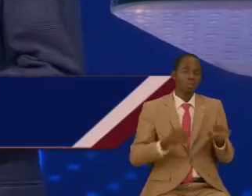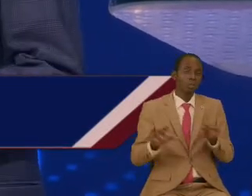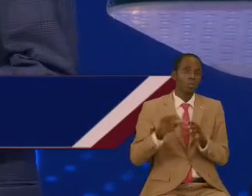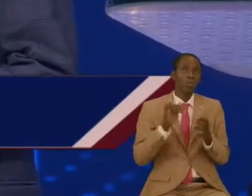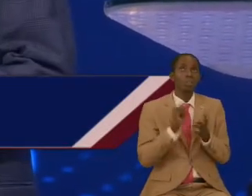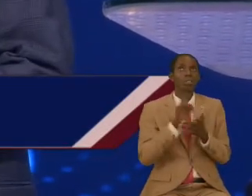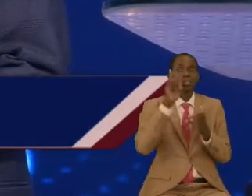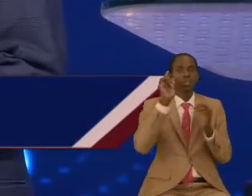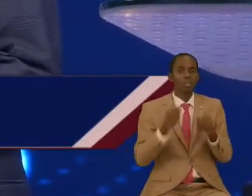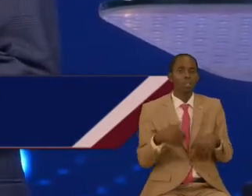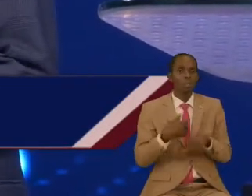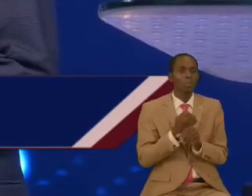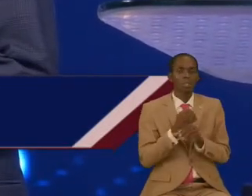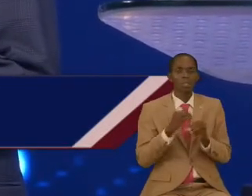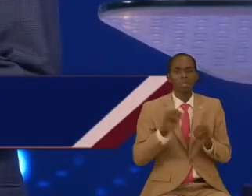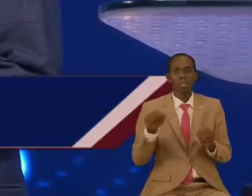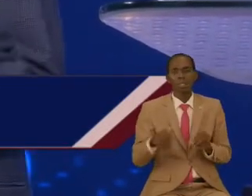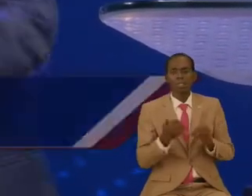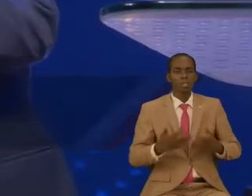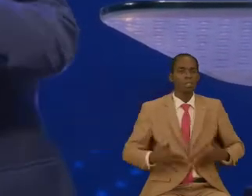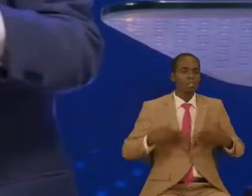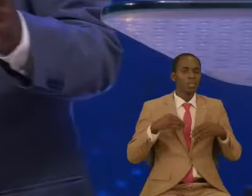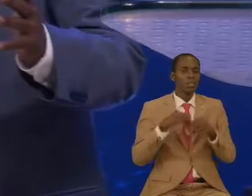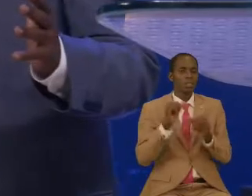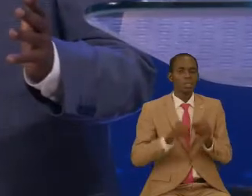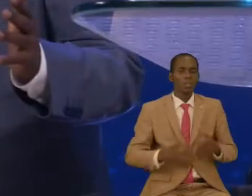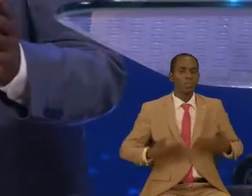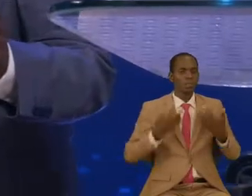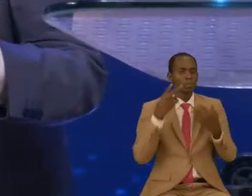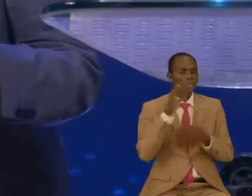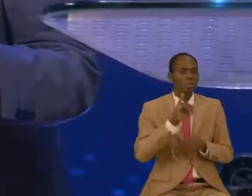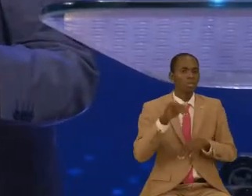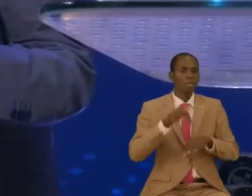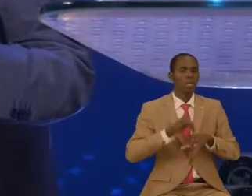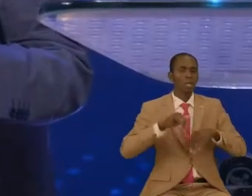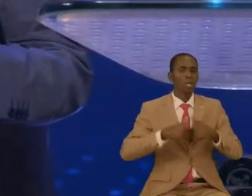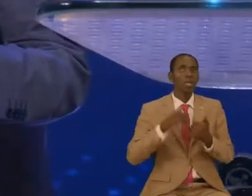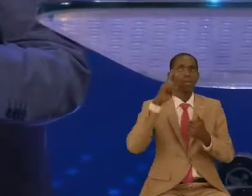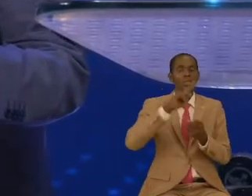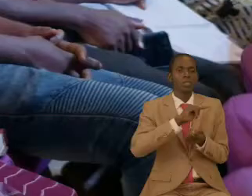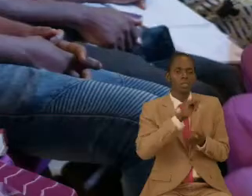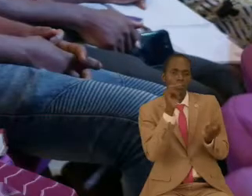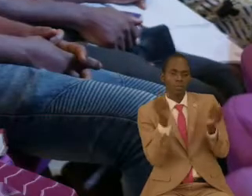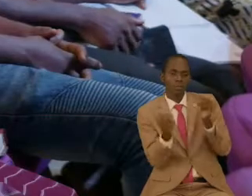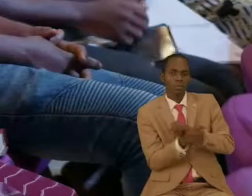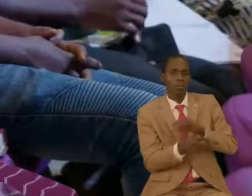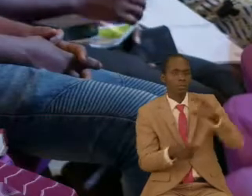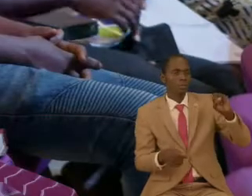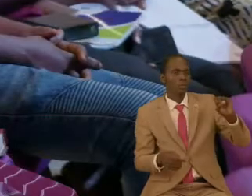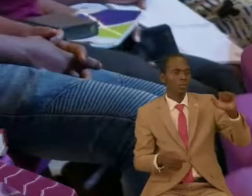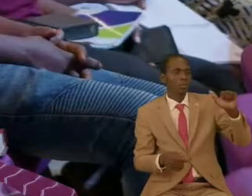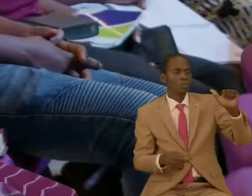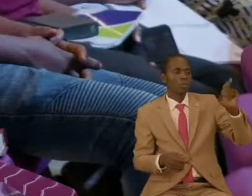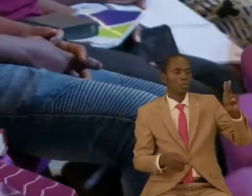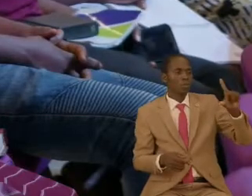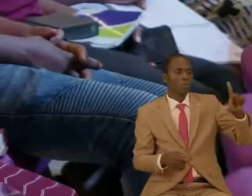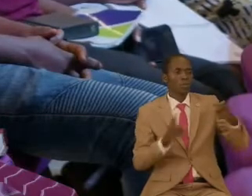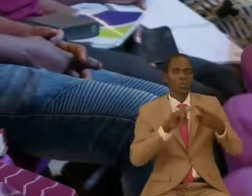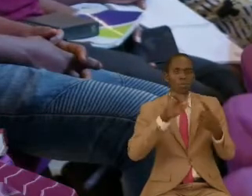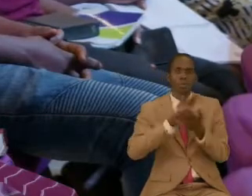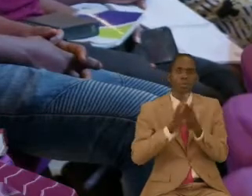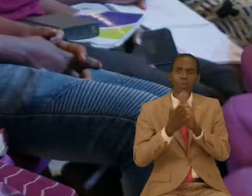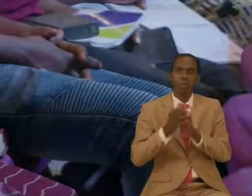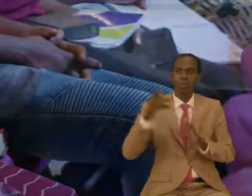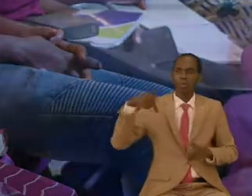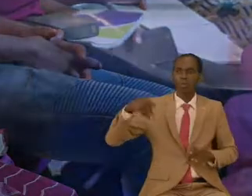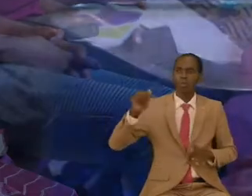can make in any life, in every life, looking at how he transformed Saul to become Paul, and